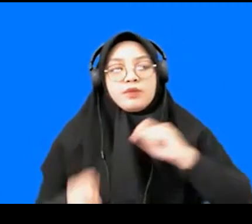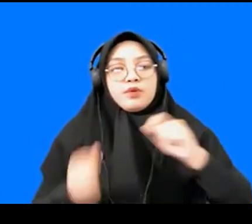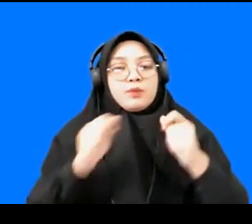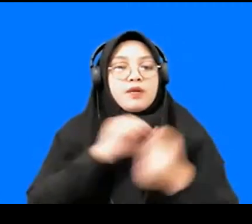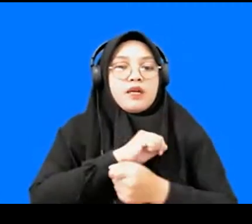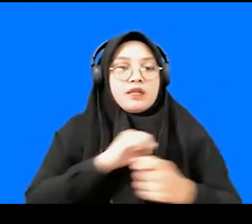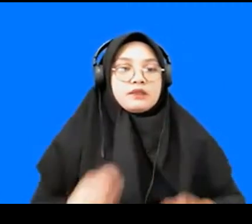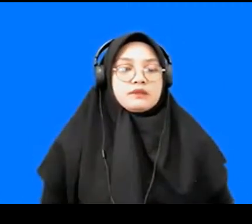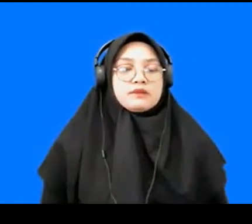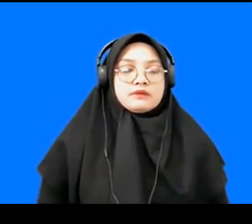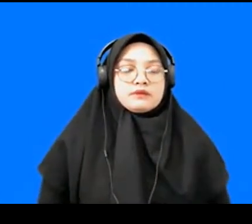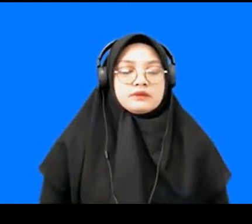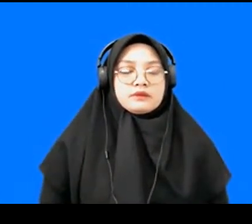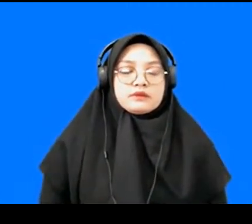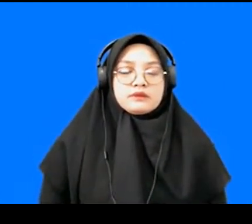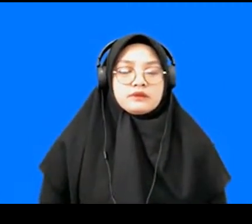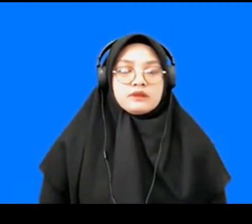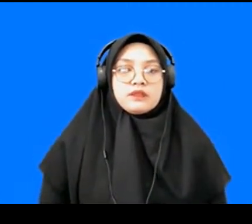Thank you, Joyce.